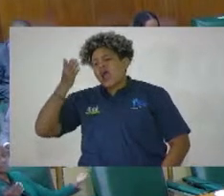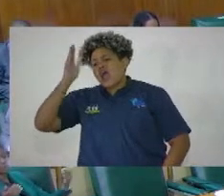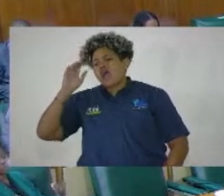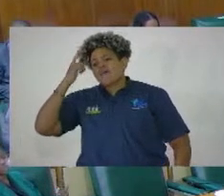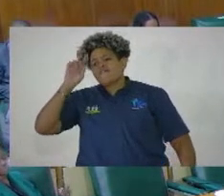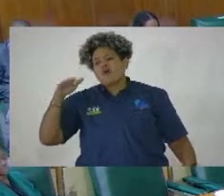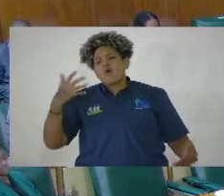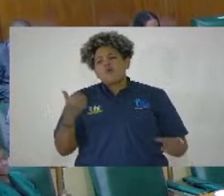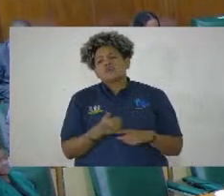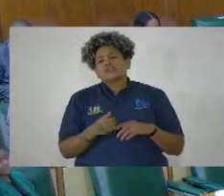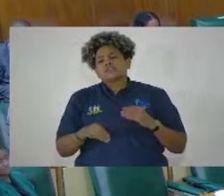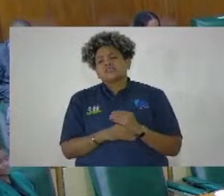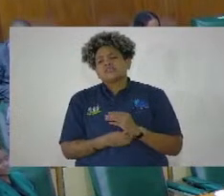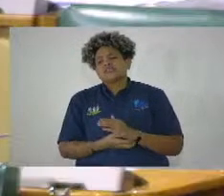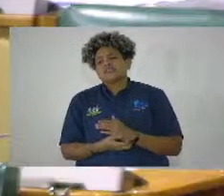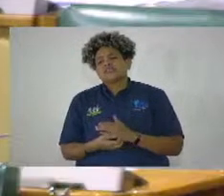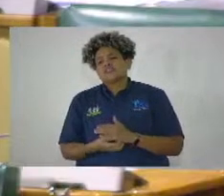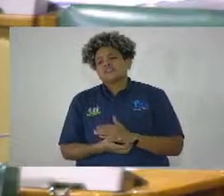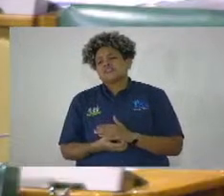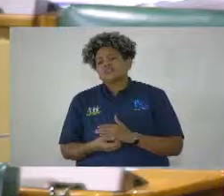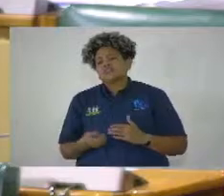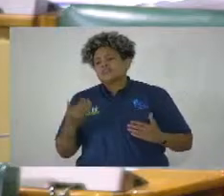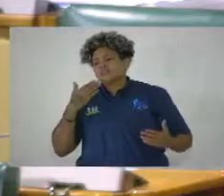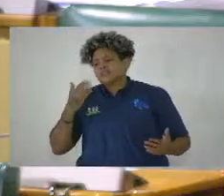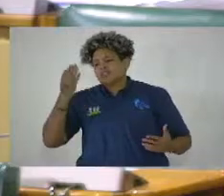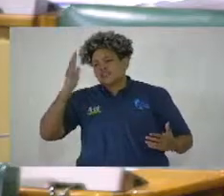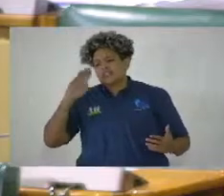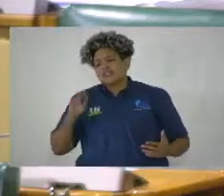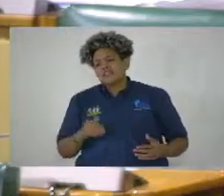for that we were